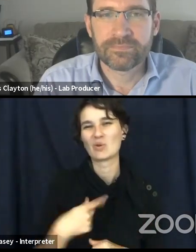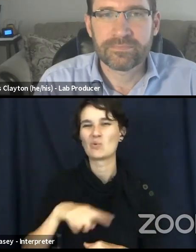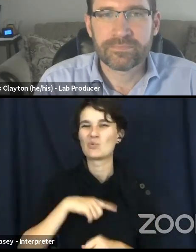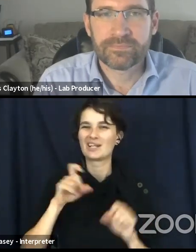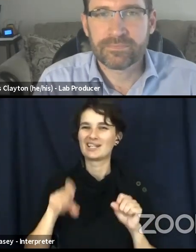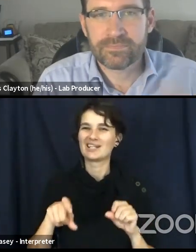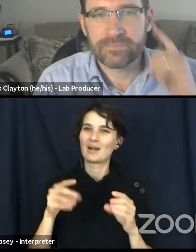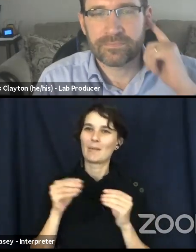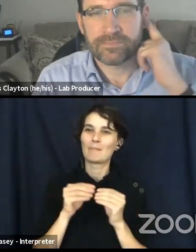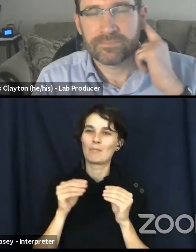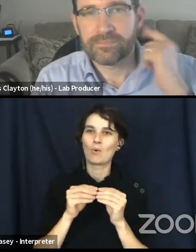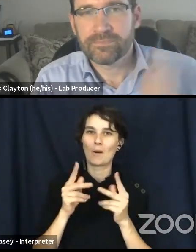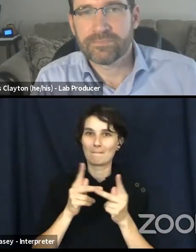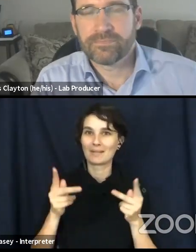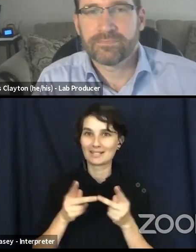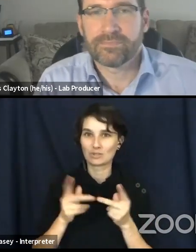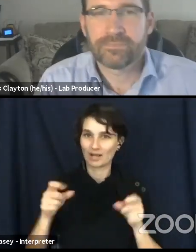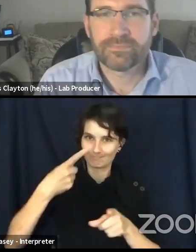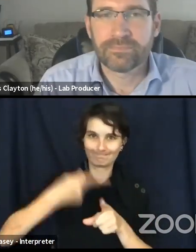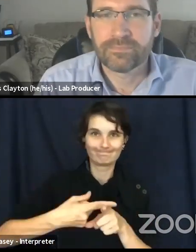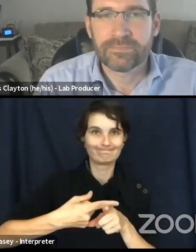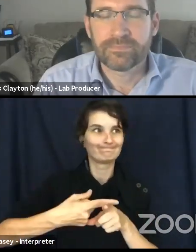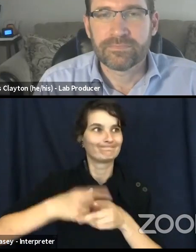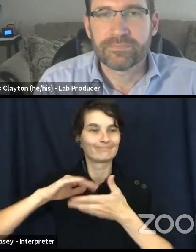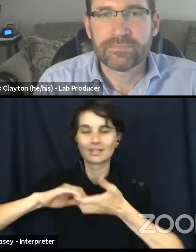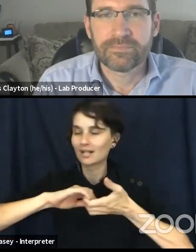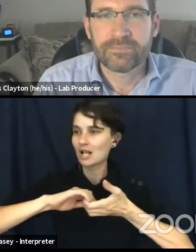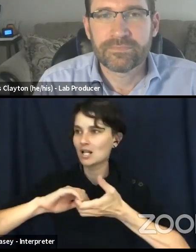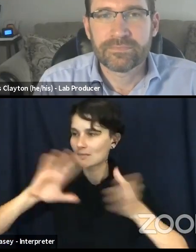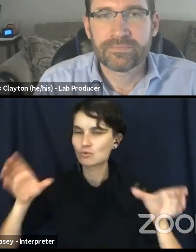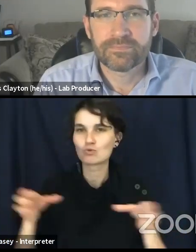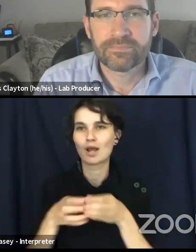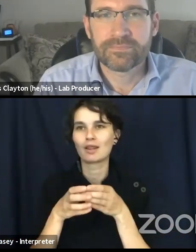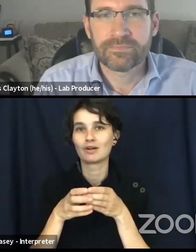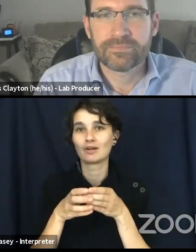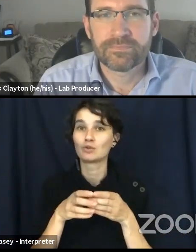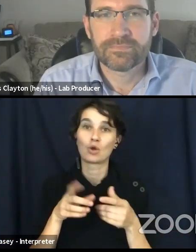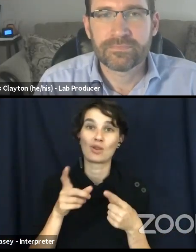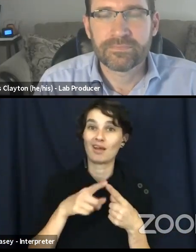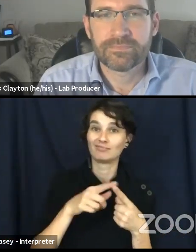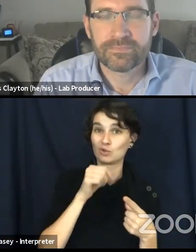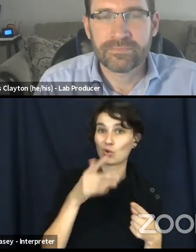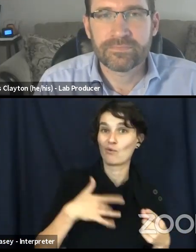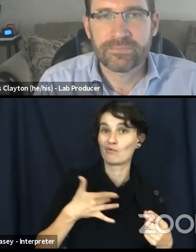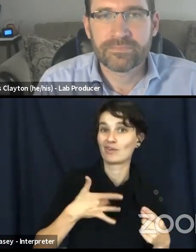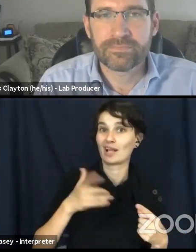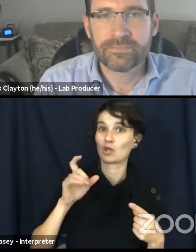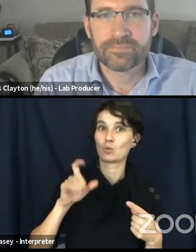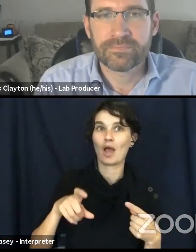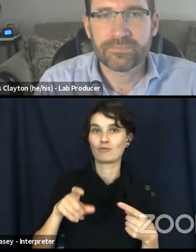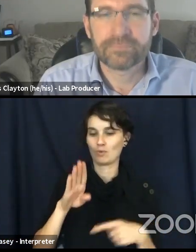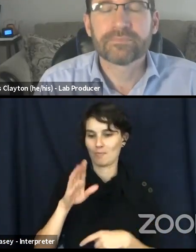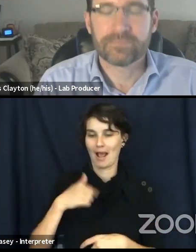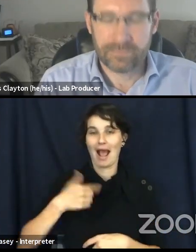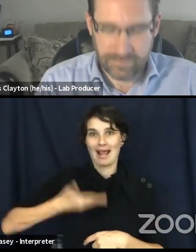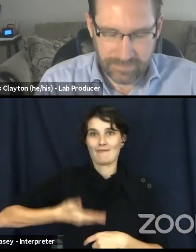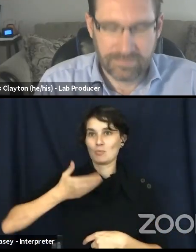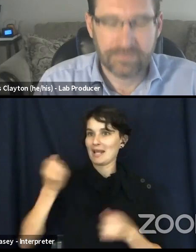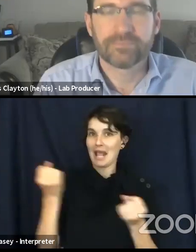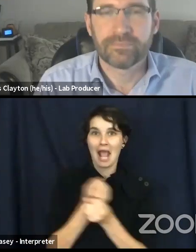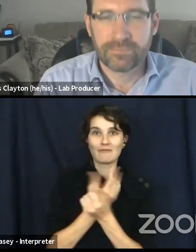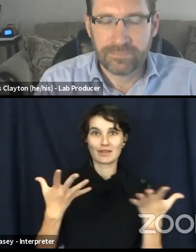of intersection and collaboration so that A, you don't feel like you have to be everything in order to work in this space and to